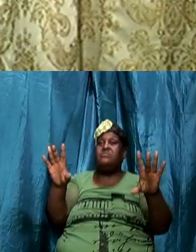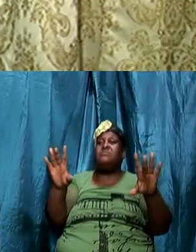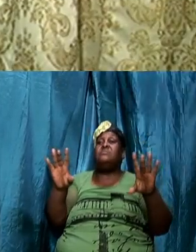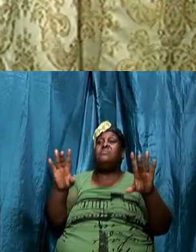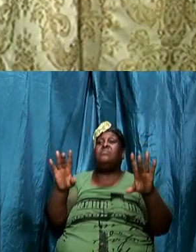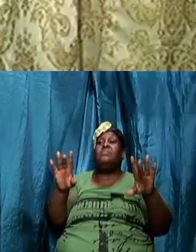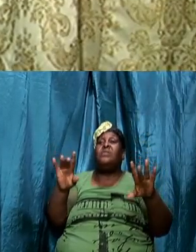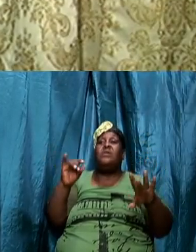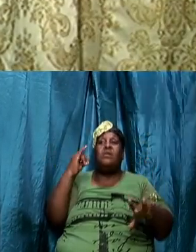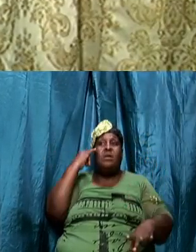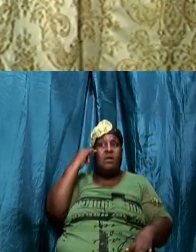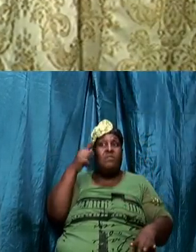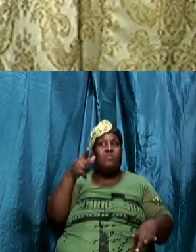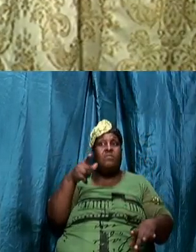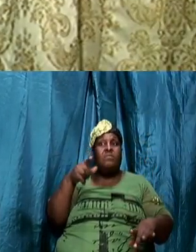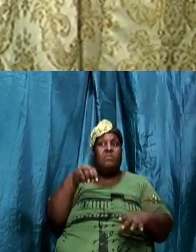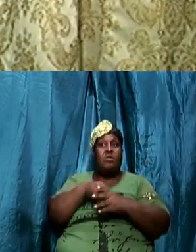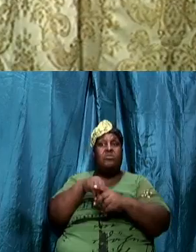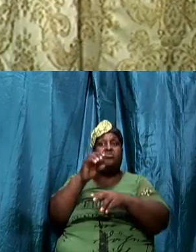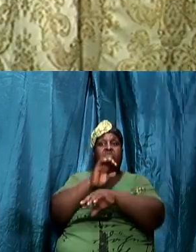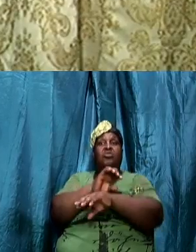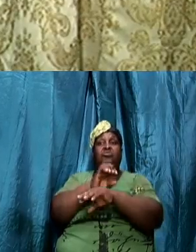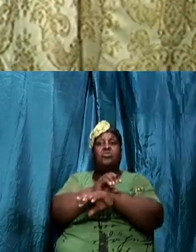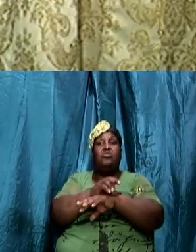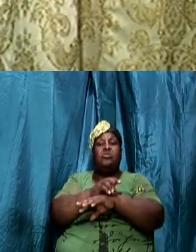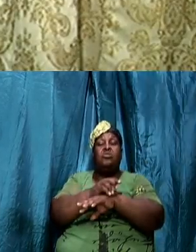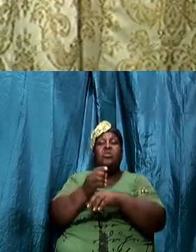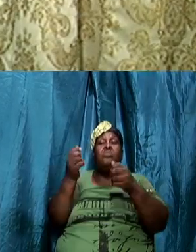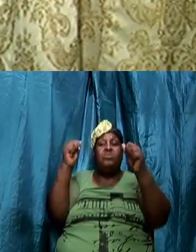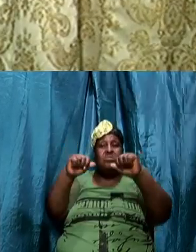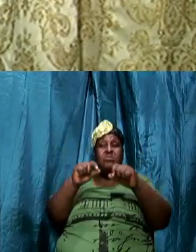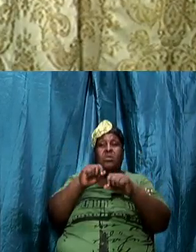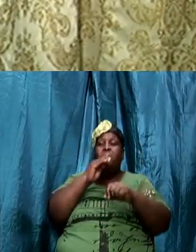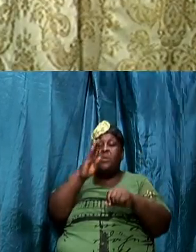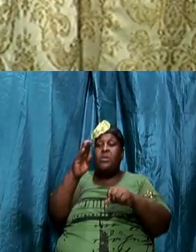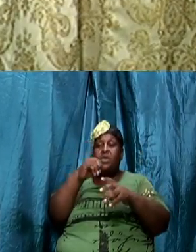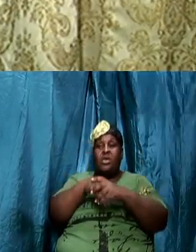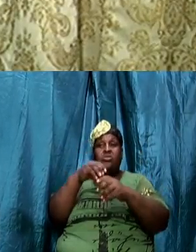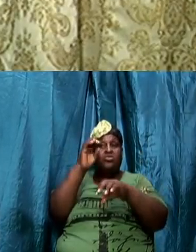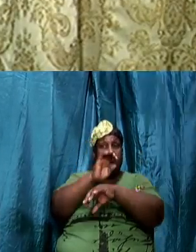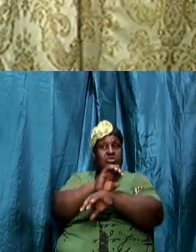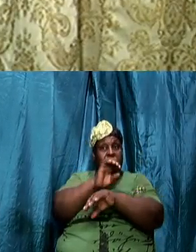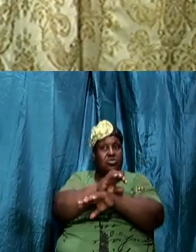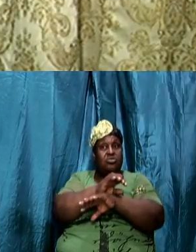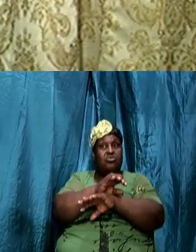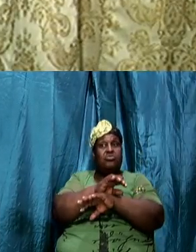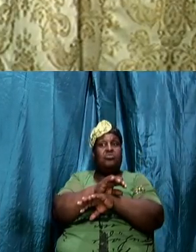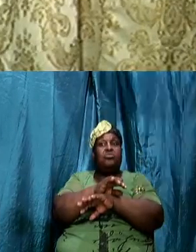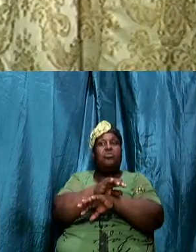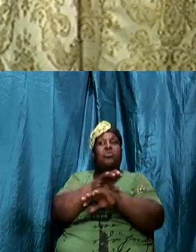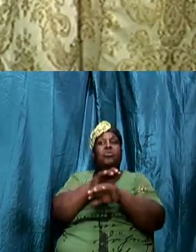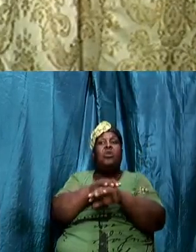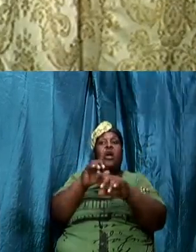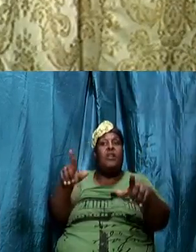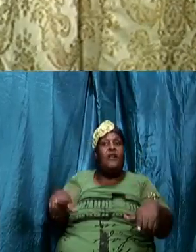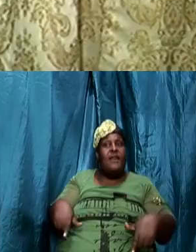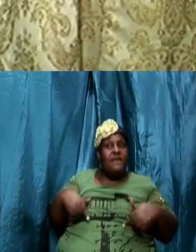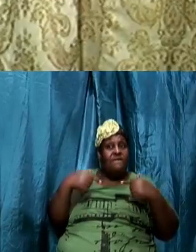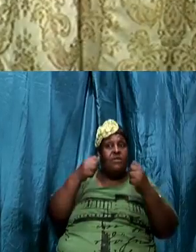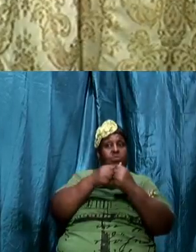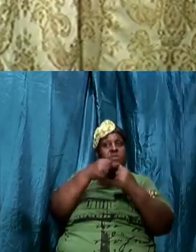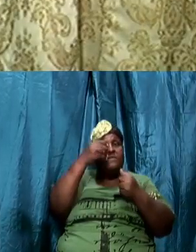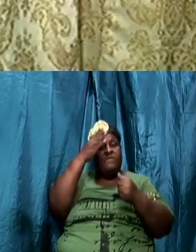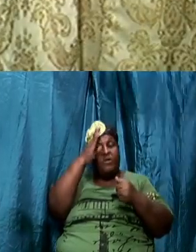Yet he was in the church. It is possible to be in the church, to be walking with